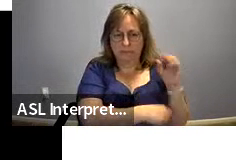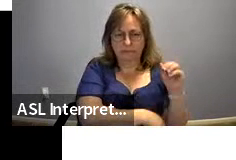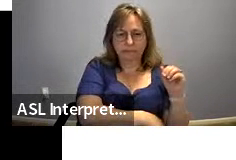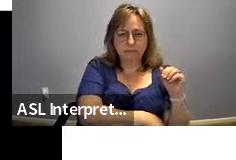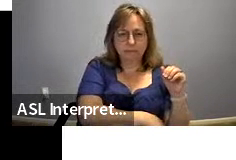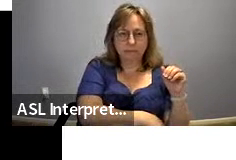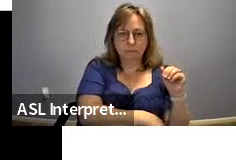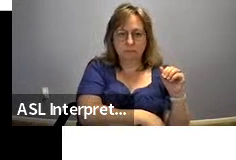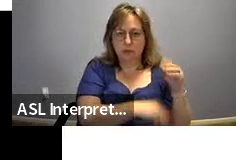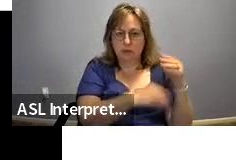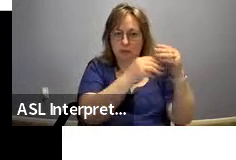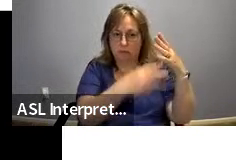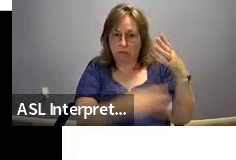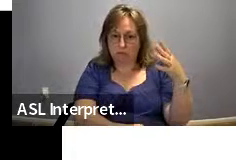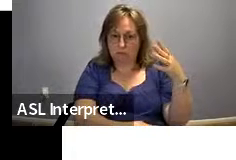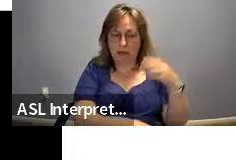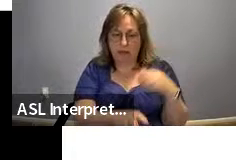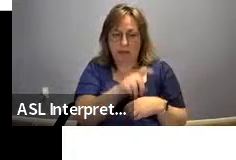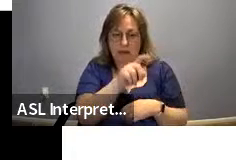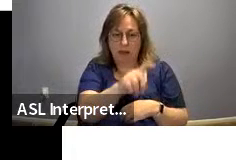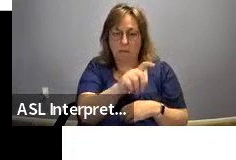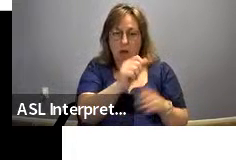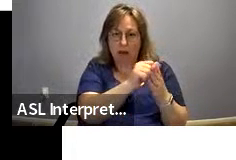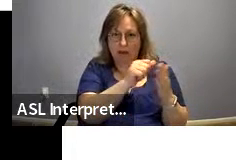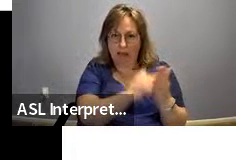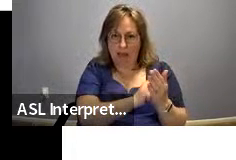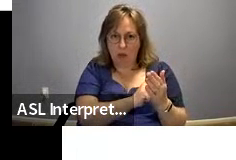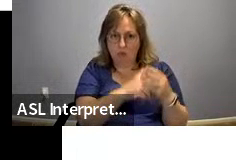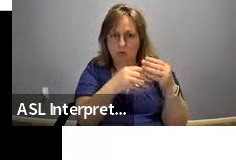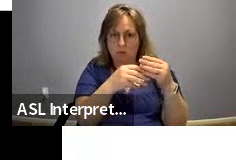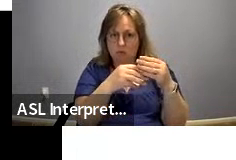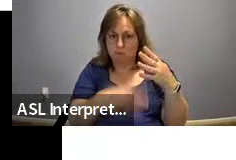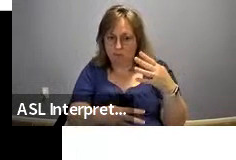tap on Account and tap on Settings.